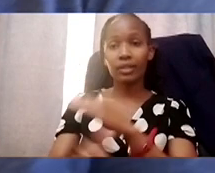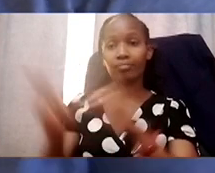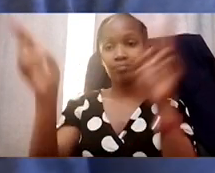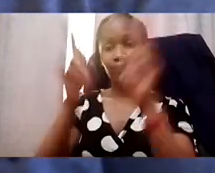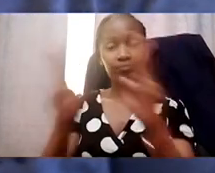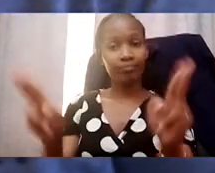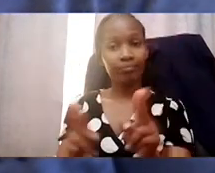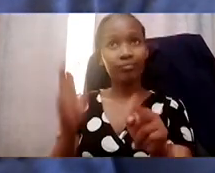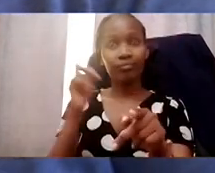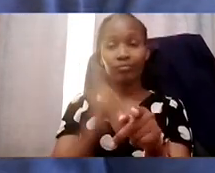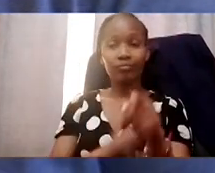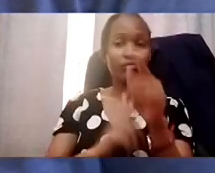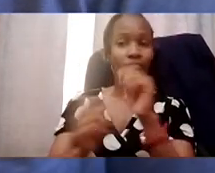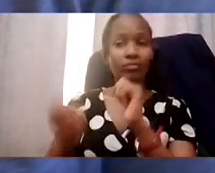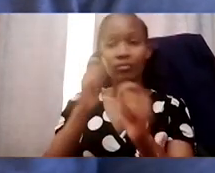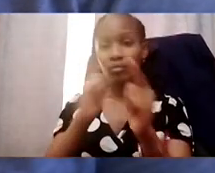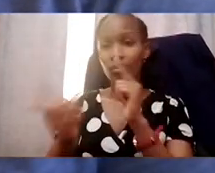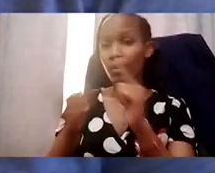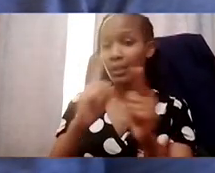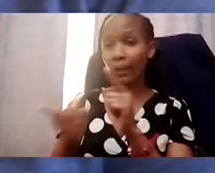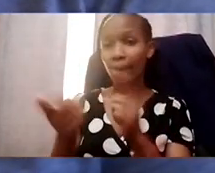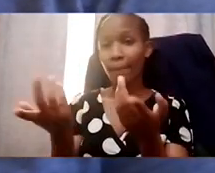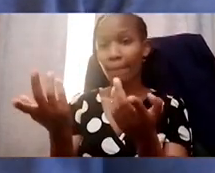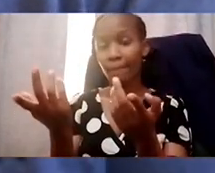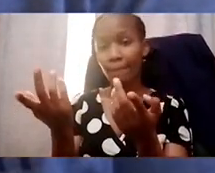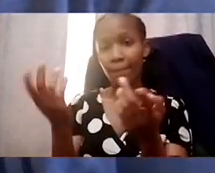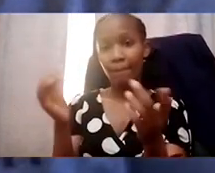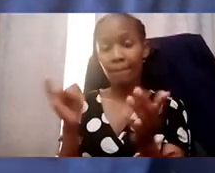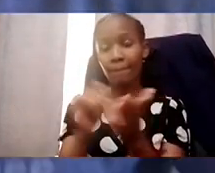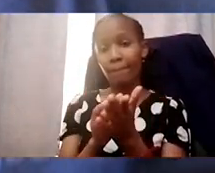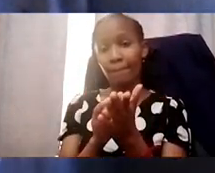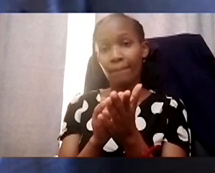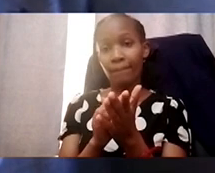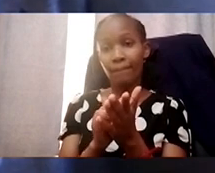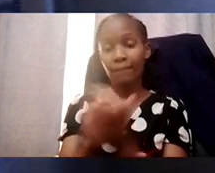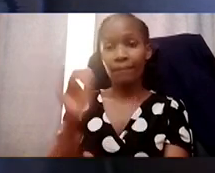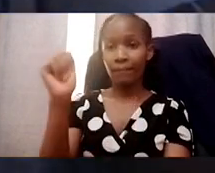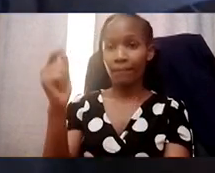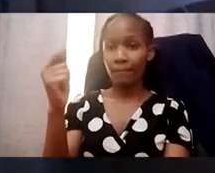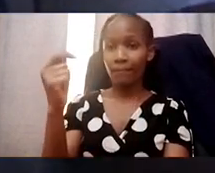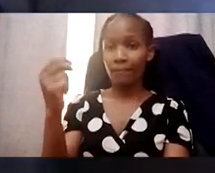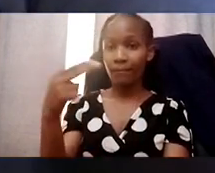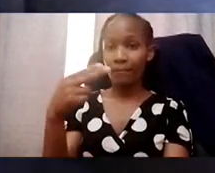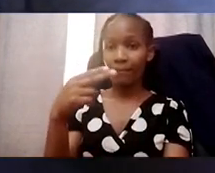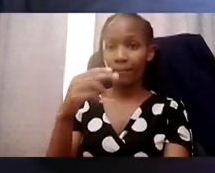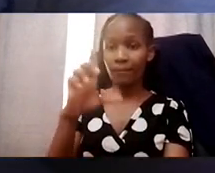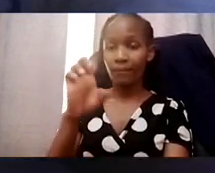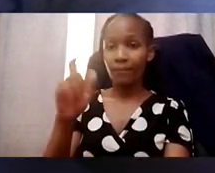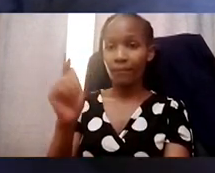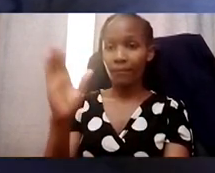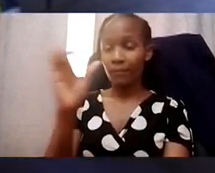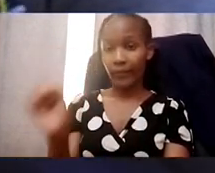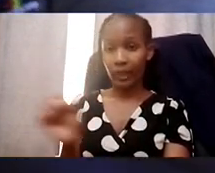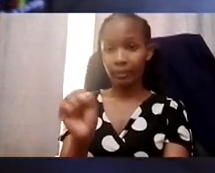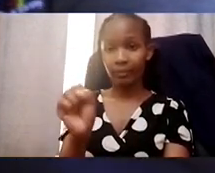are running IAAF, that is athletic IAAF, today we take all World Athletics, they